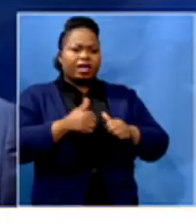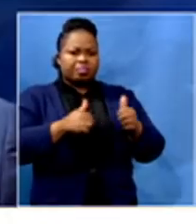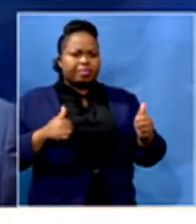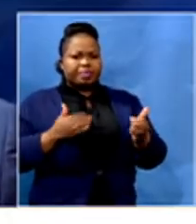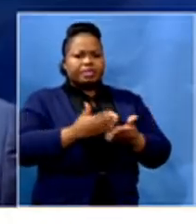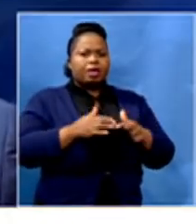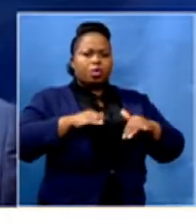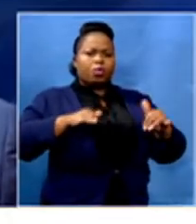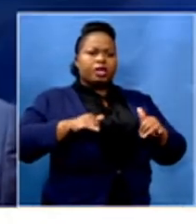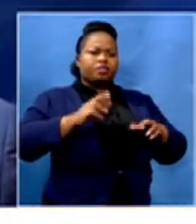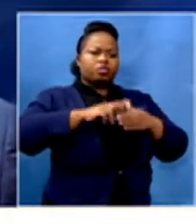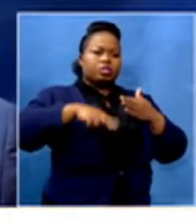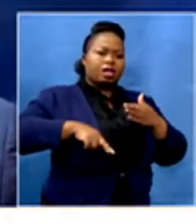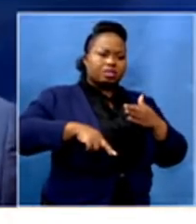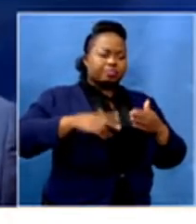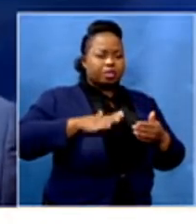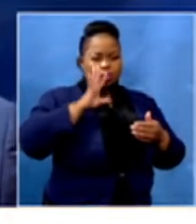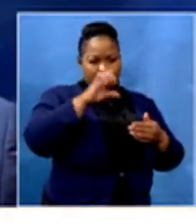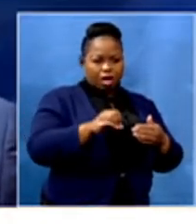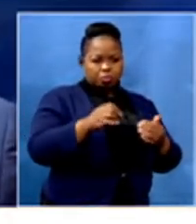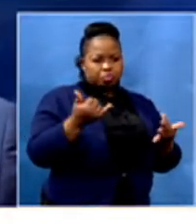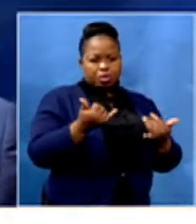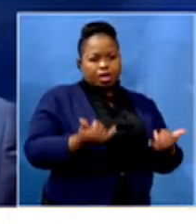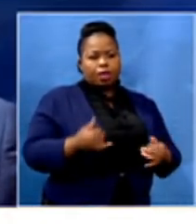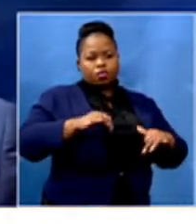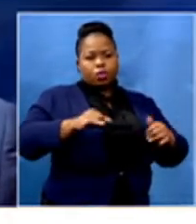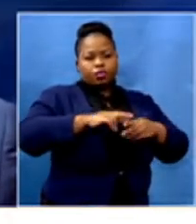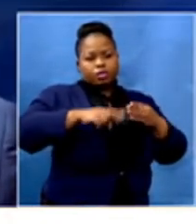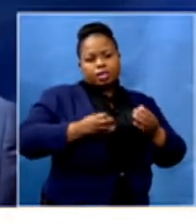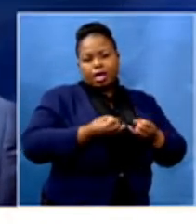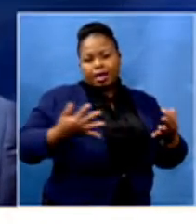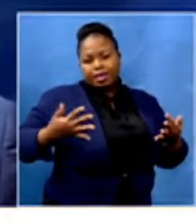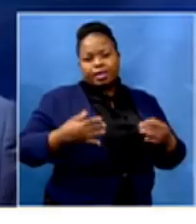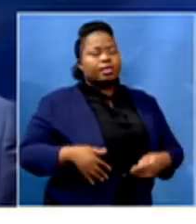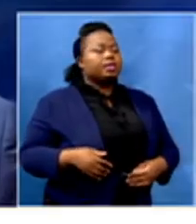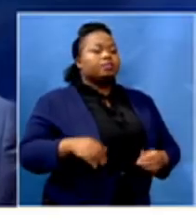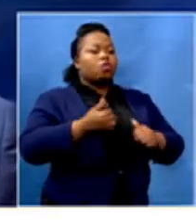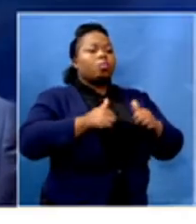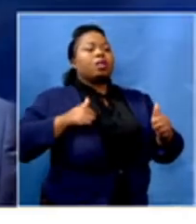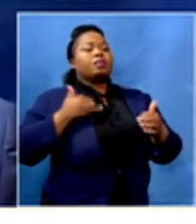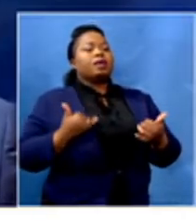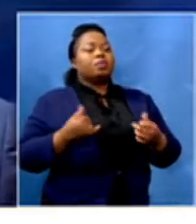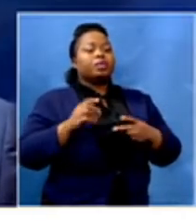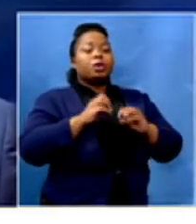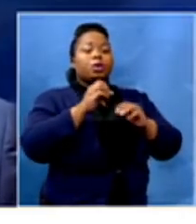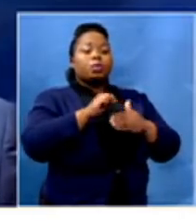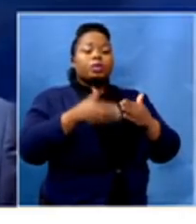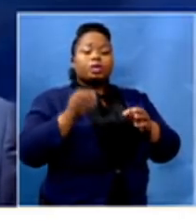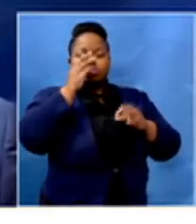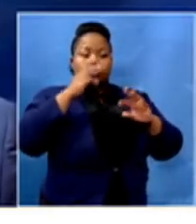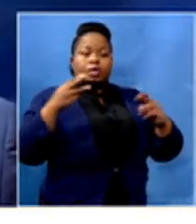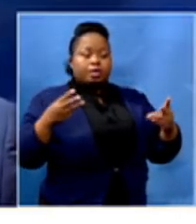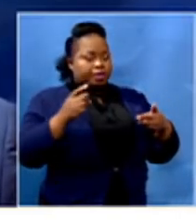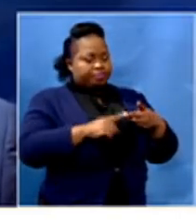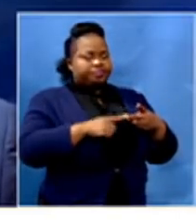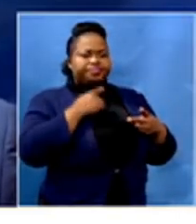ask you firstly what the backlog is looking like right now. And others coming out and saying, and this was in some weekend newspapers, drawing